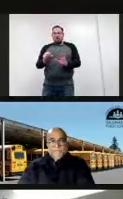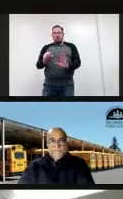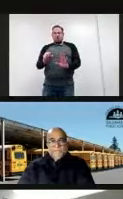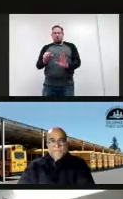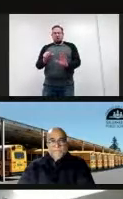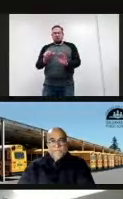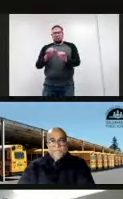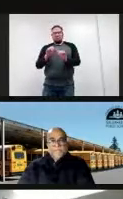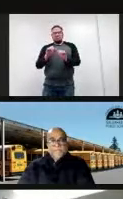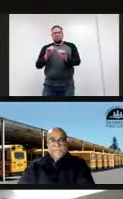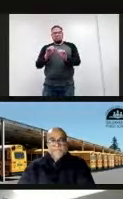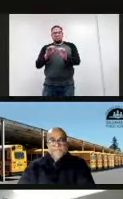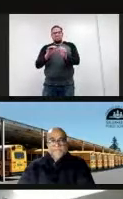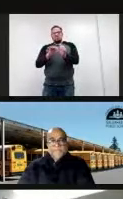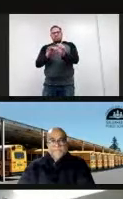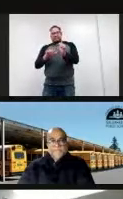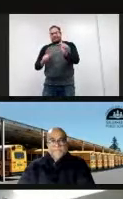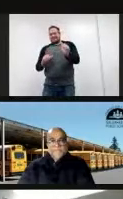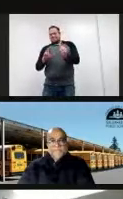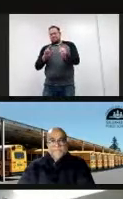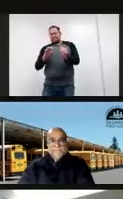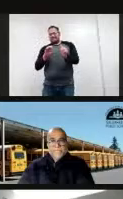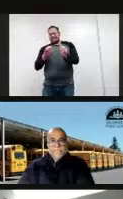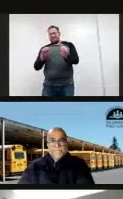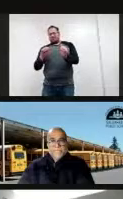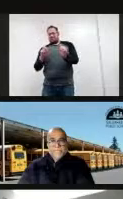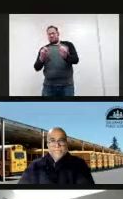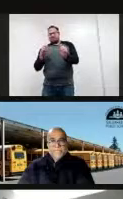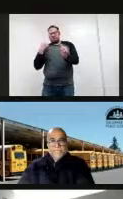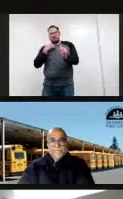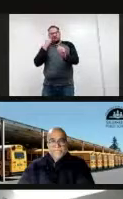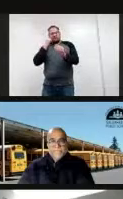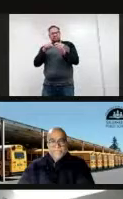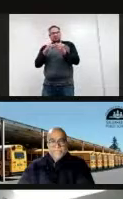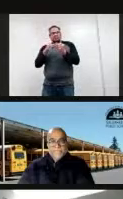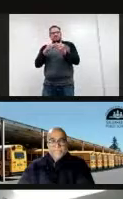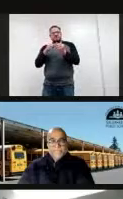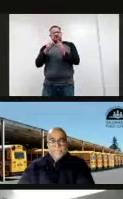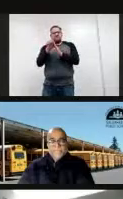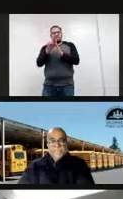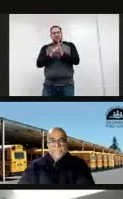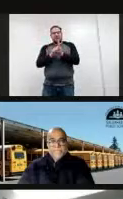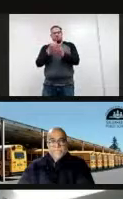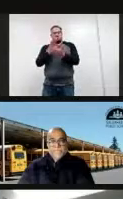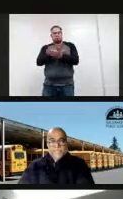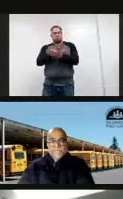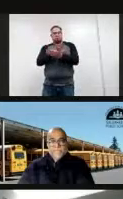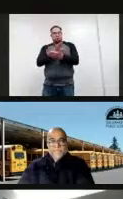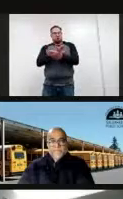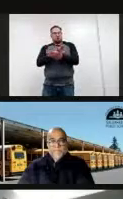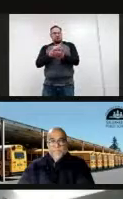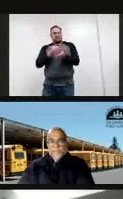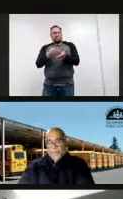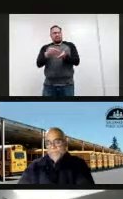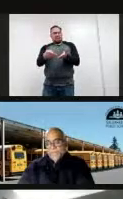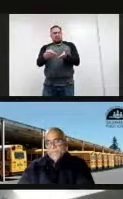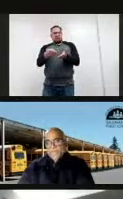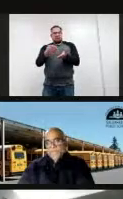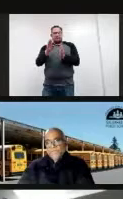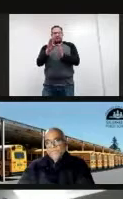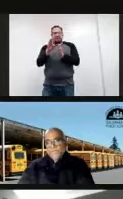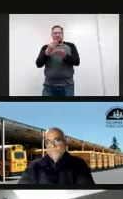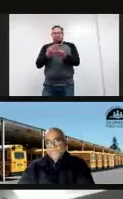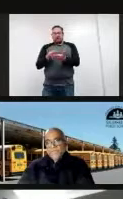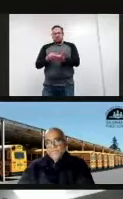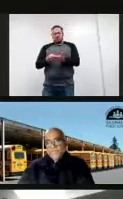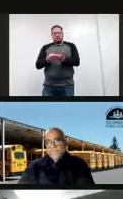recession. We're thinking about the state school fund and the budget in total and how much strain and all the things